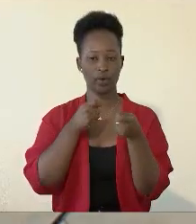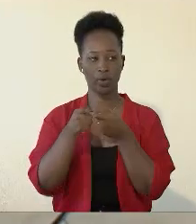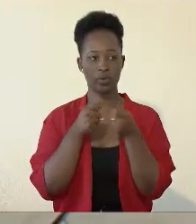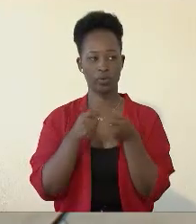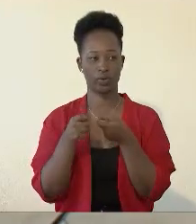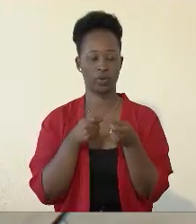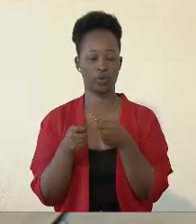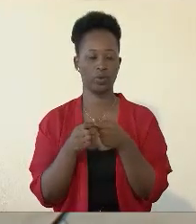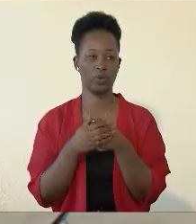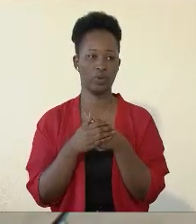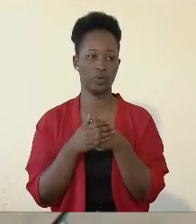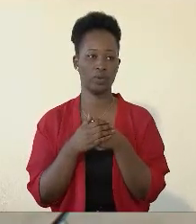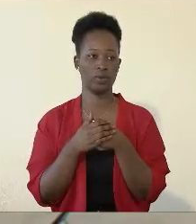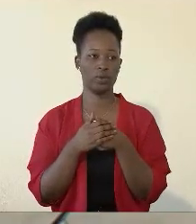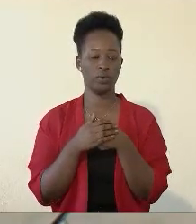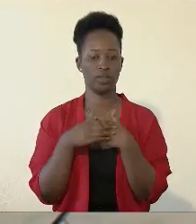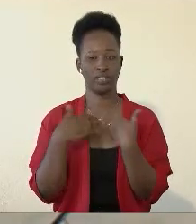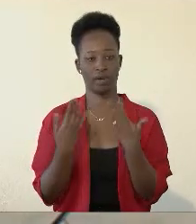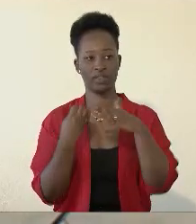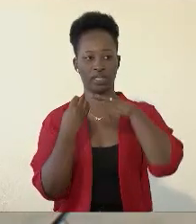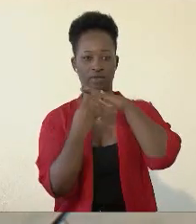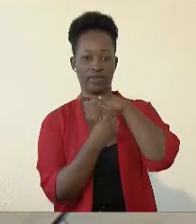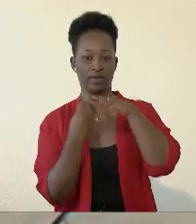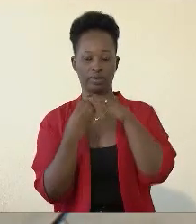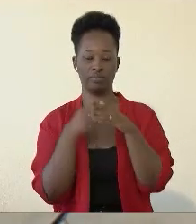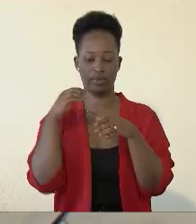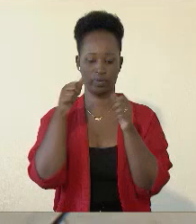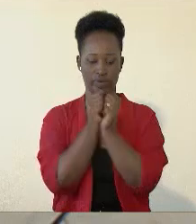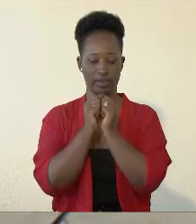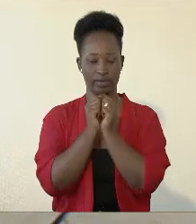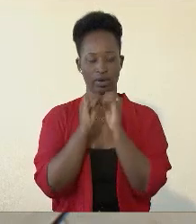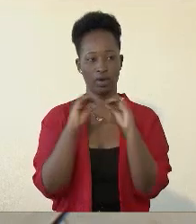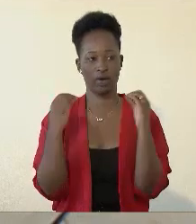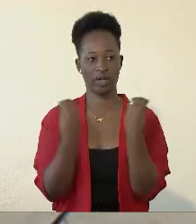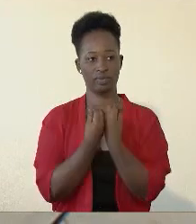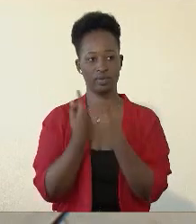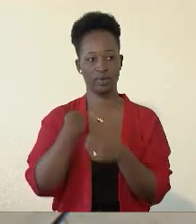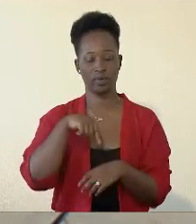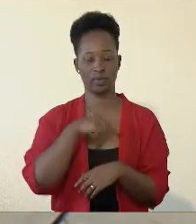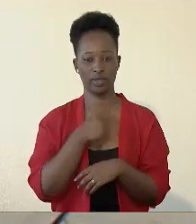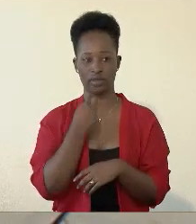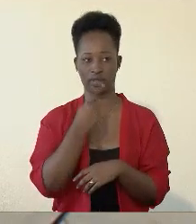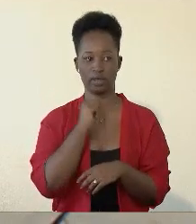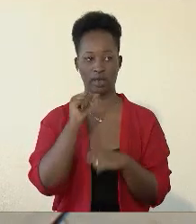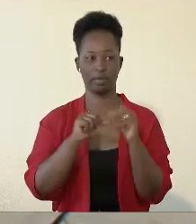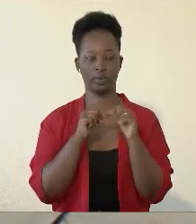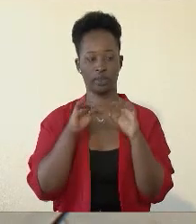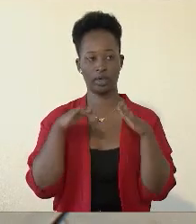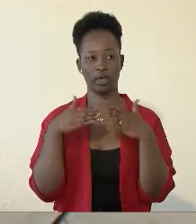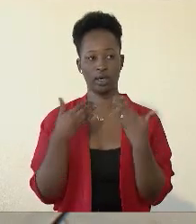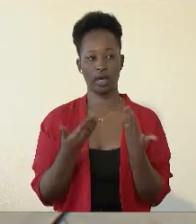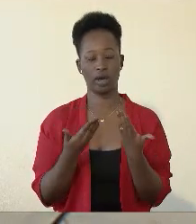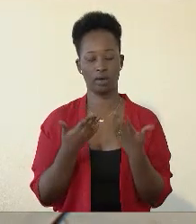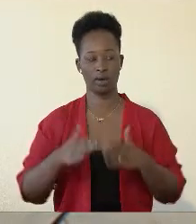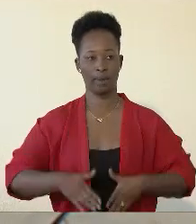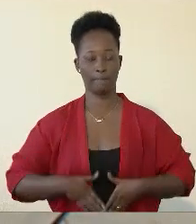control of internal environment within an organism. We also mentioned about how do the